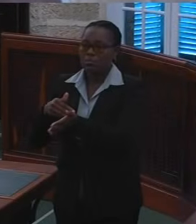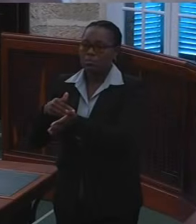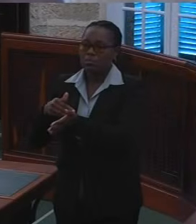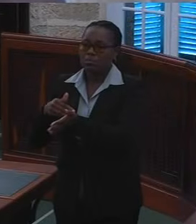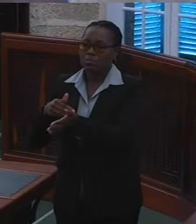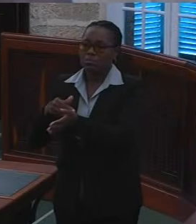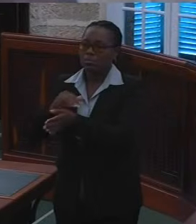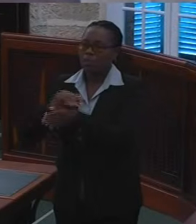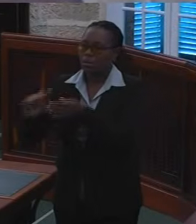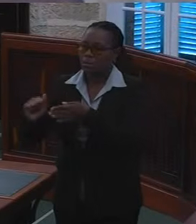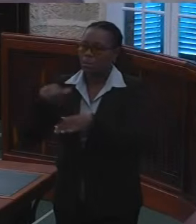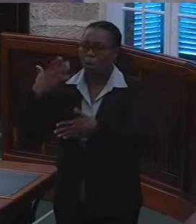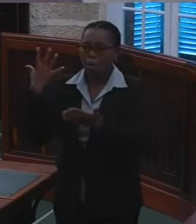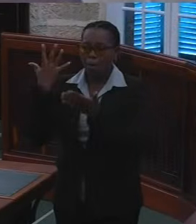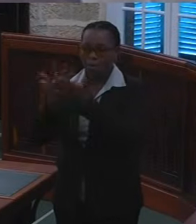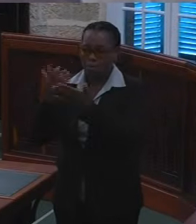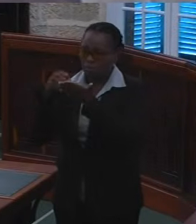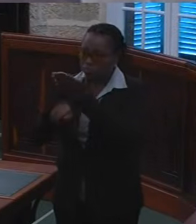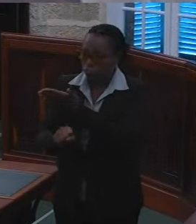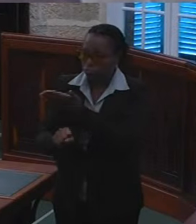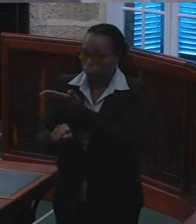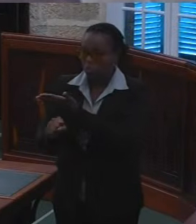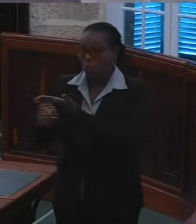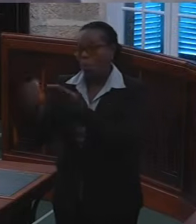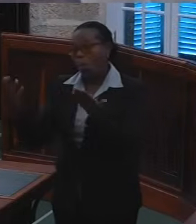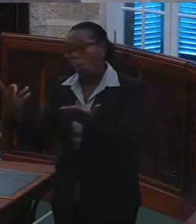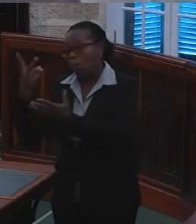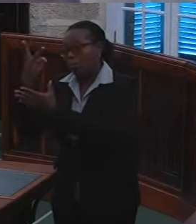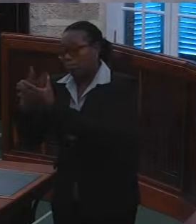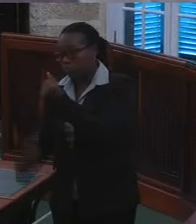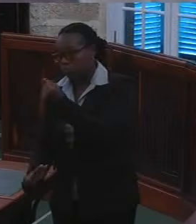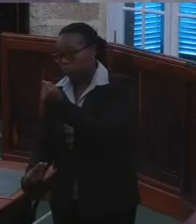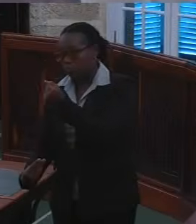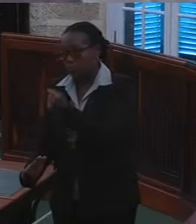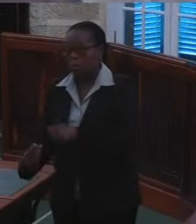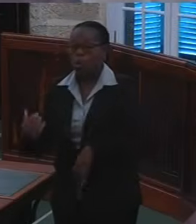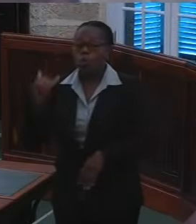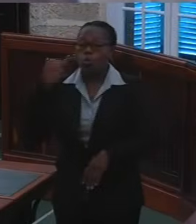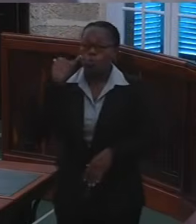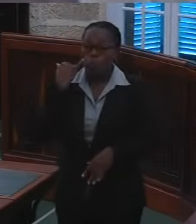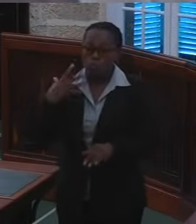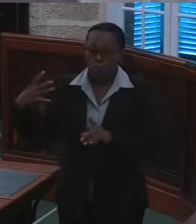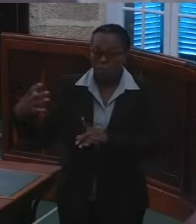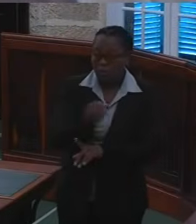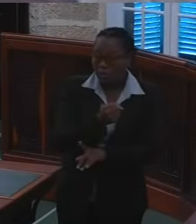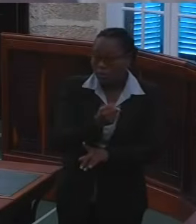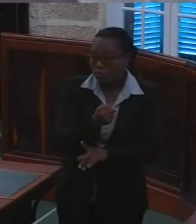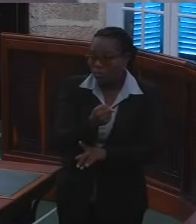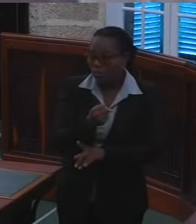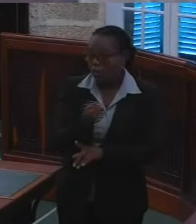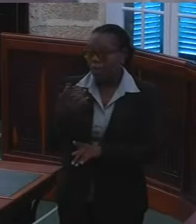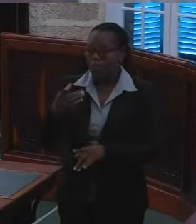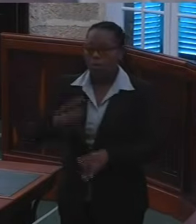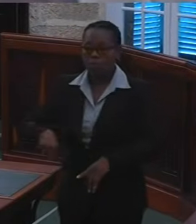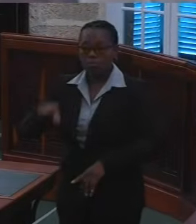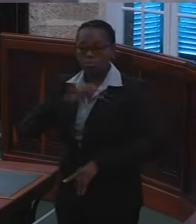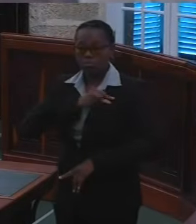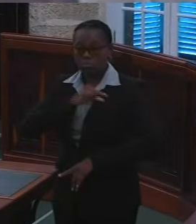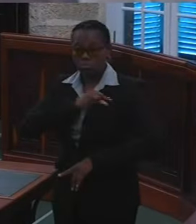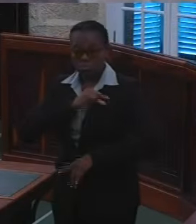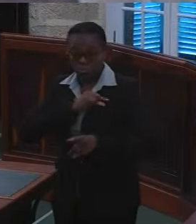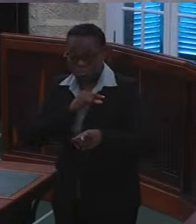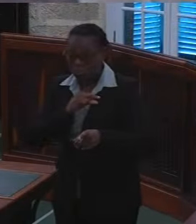Mr. Speaker, I will repeat. If you are caught and found guilty, you're a lawyer, you'll be able to advise me. You're